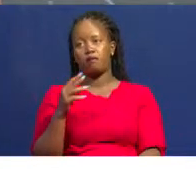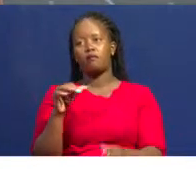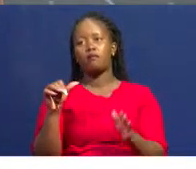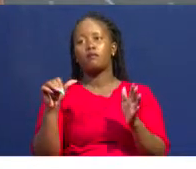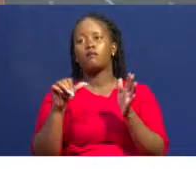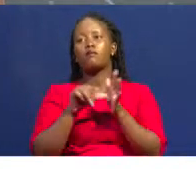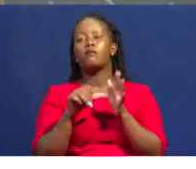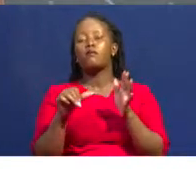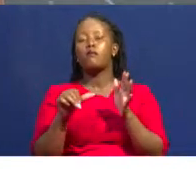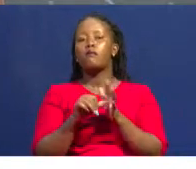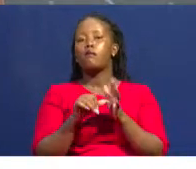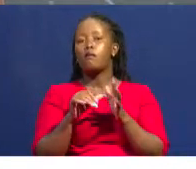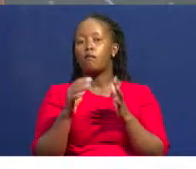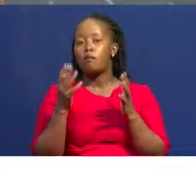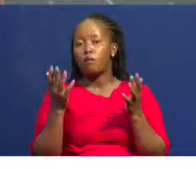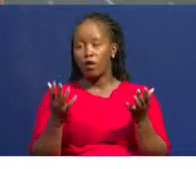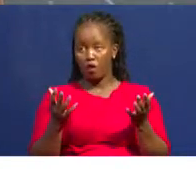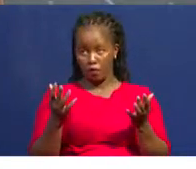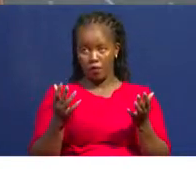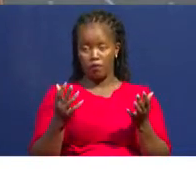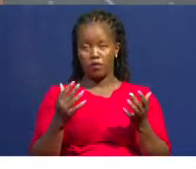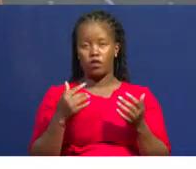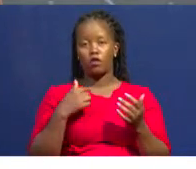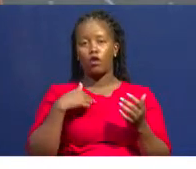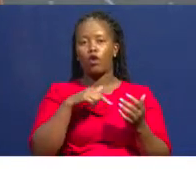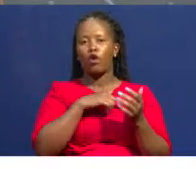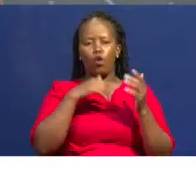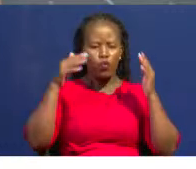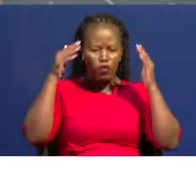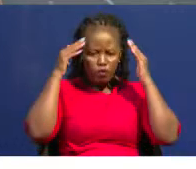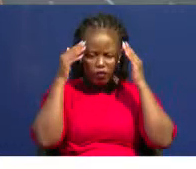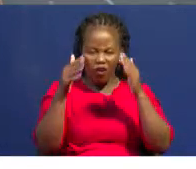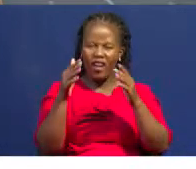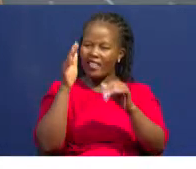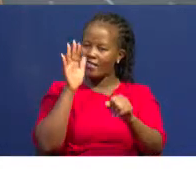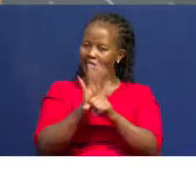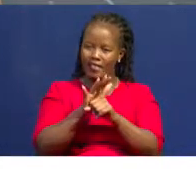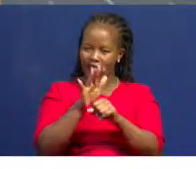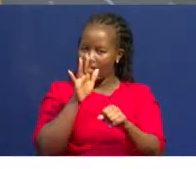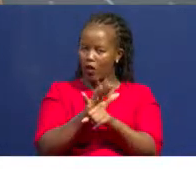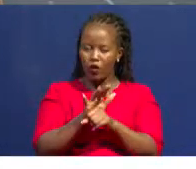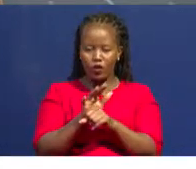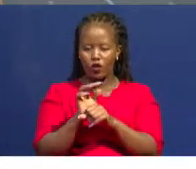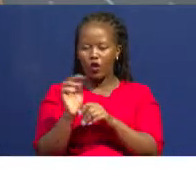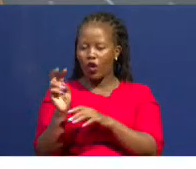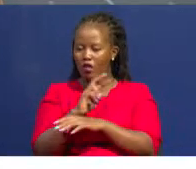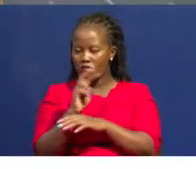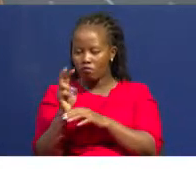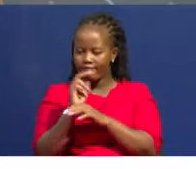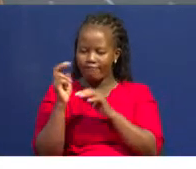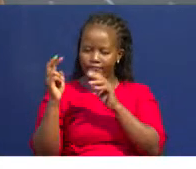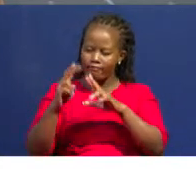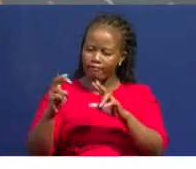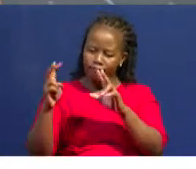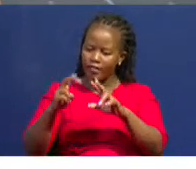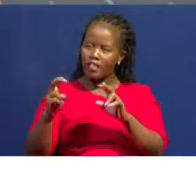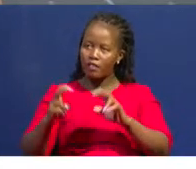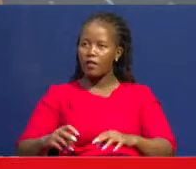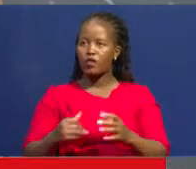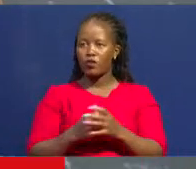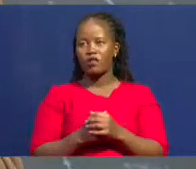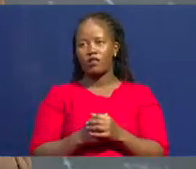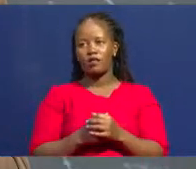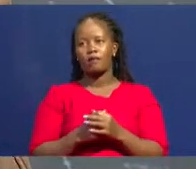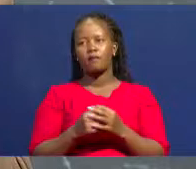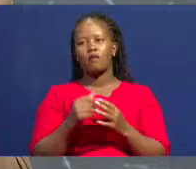problem, we focus so much with inspection. It's 1 year, one